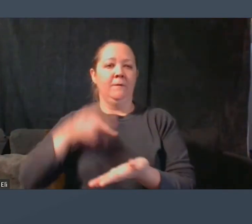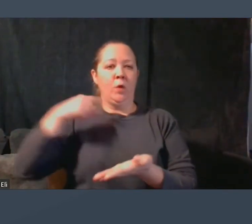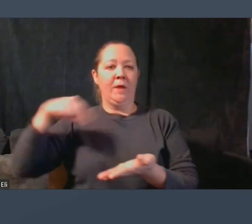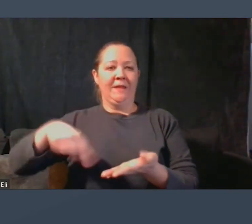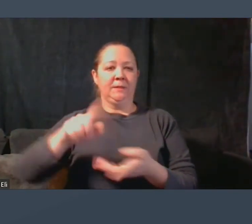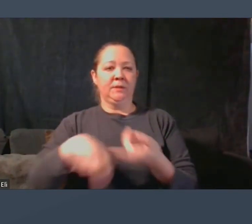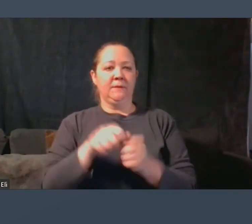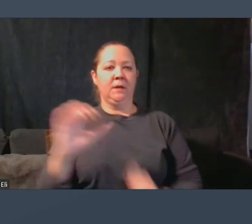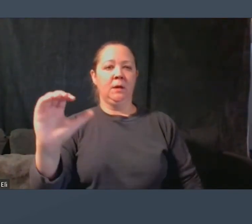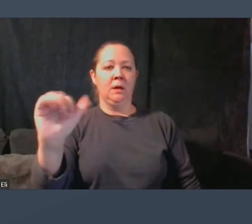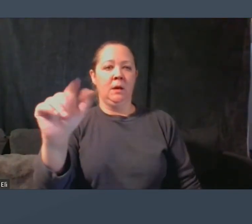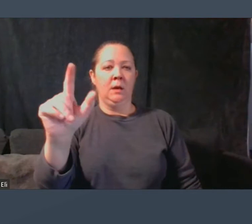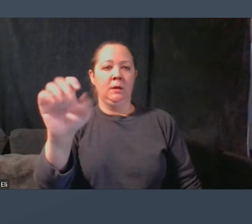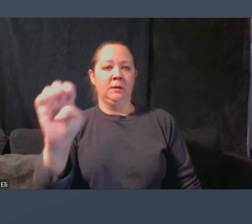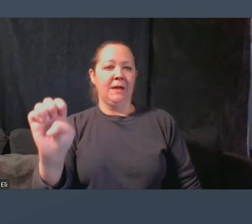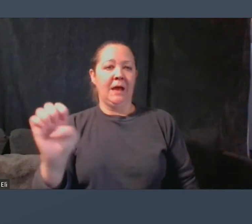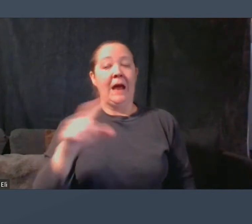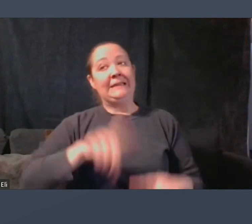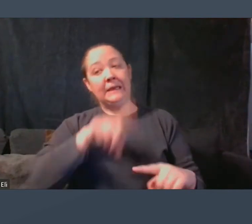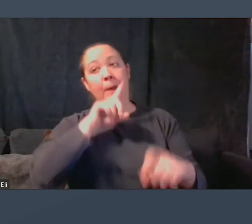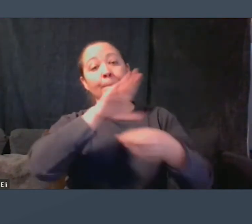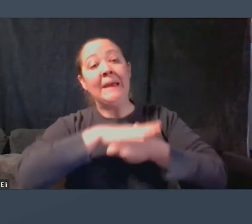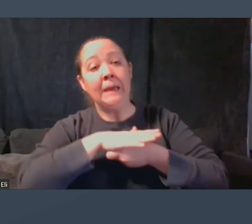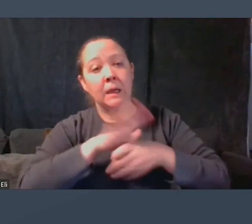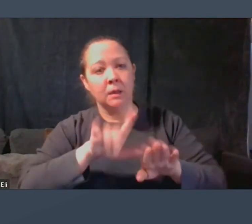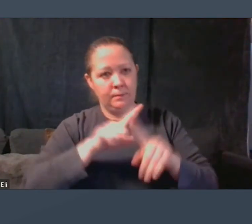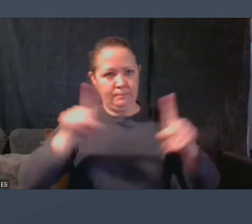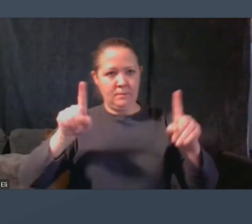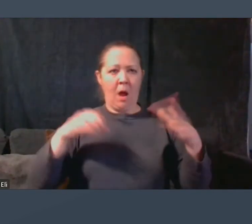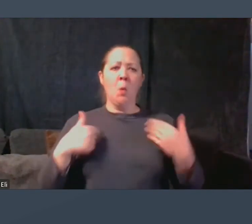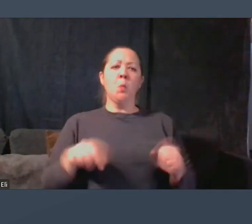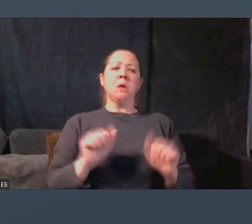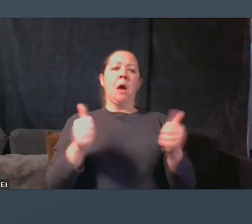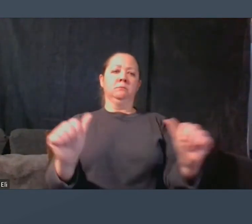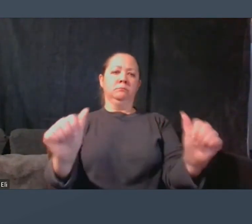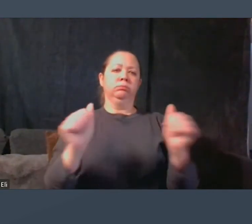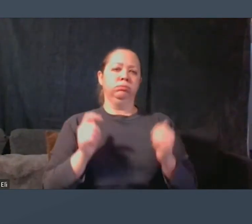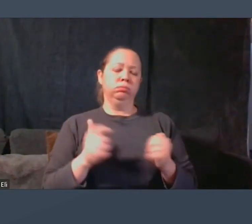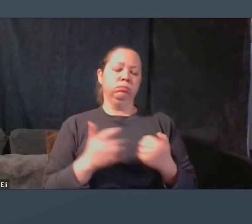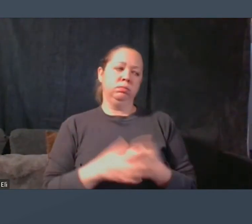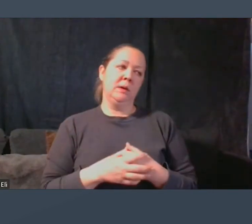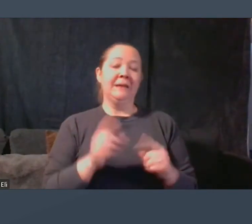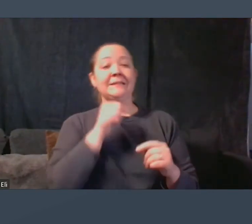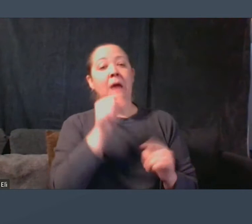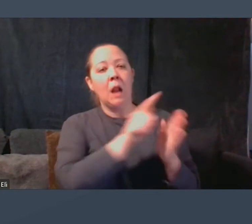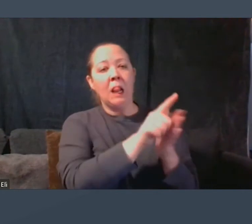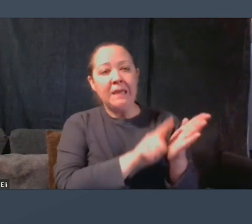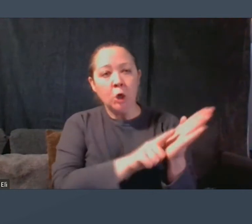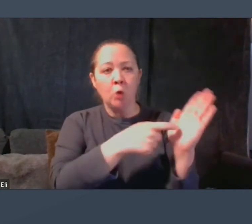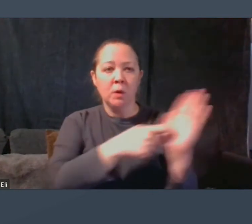but we can make an effort. It's definitely not a requirement, a legal requirement, but we can see what we can do